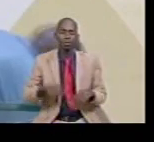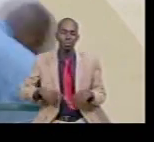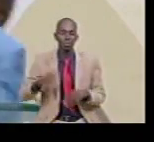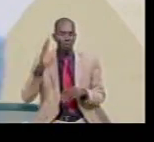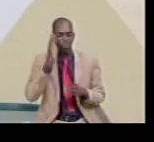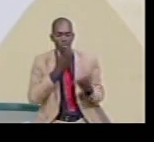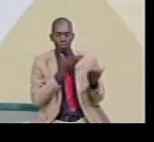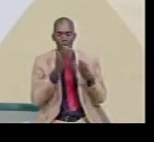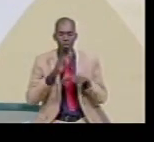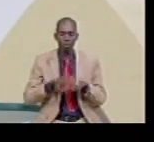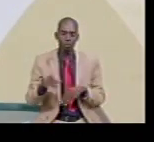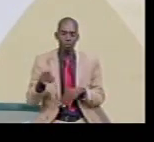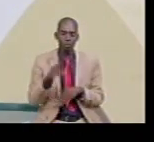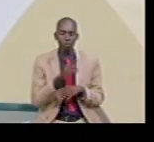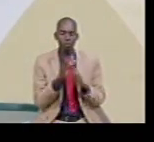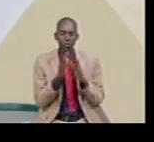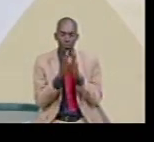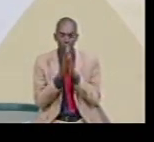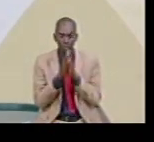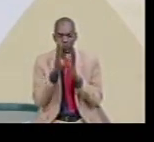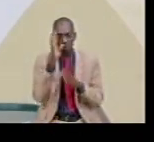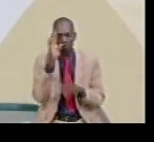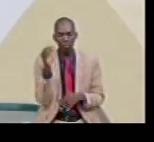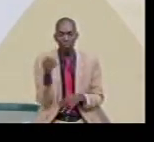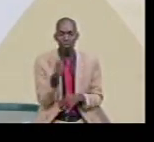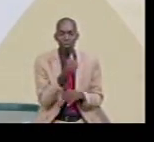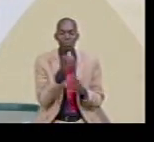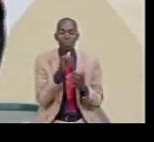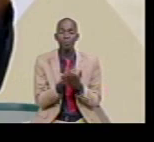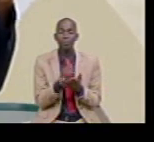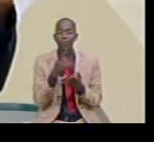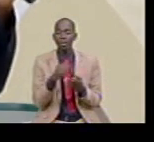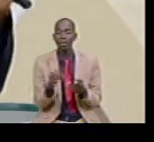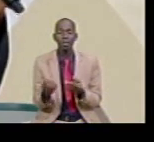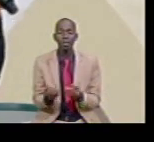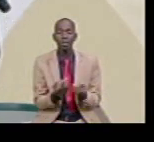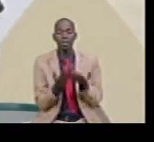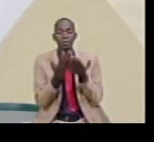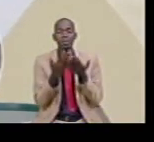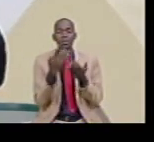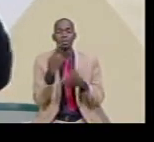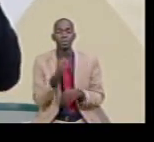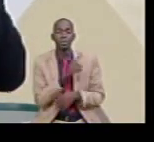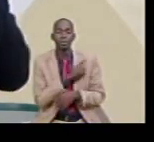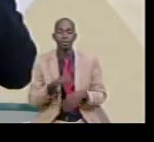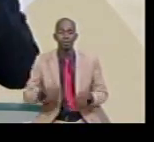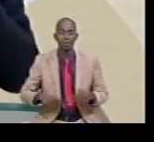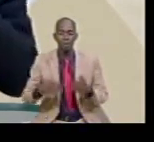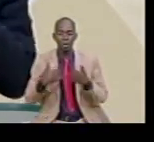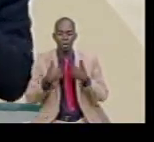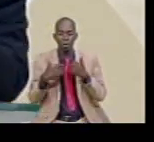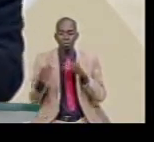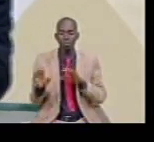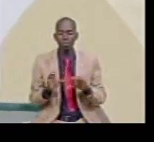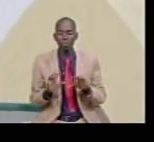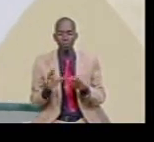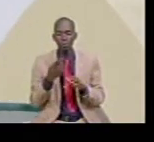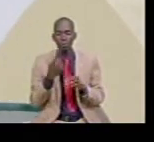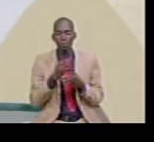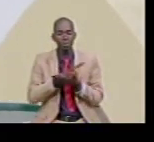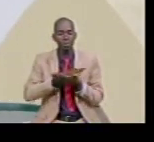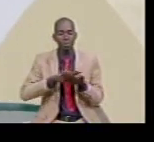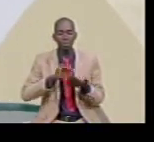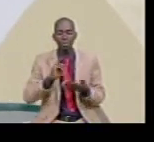the Lord and pray that the sacrifice the Lord has made, the atonement the Lord has made,